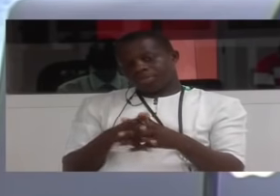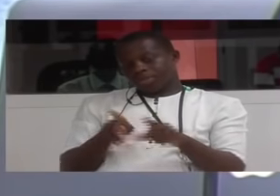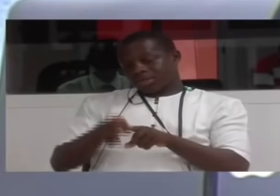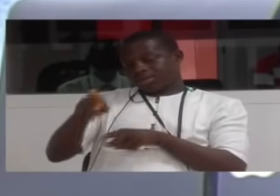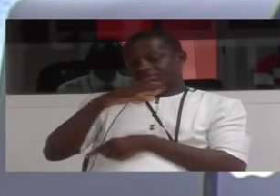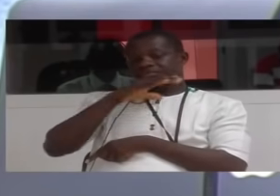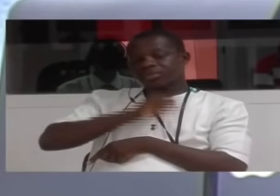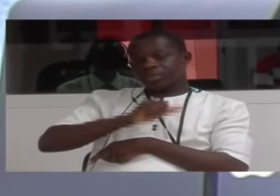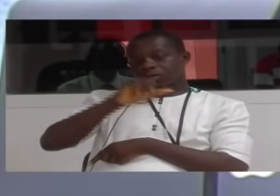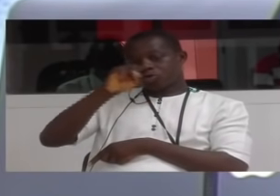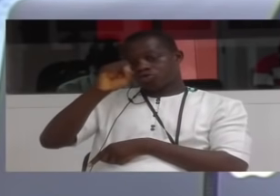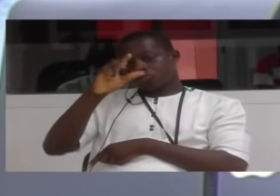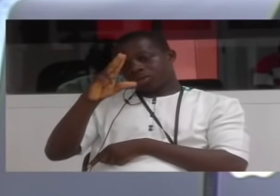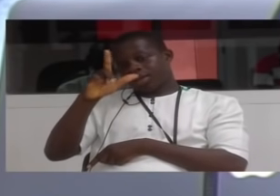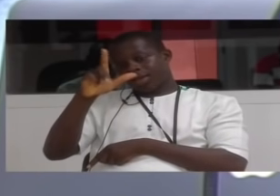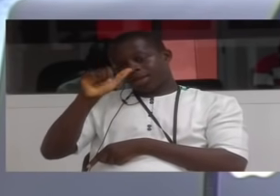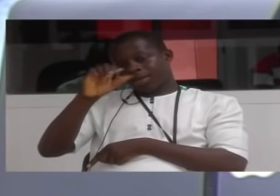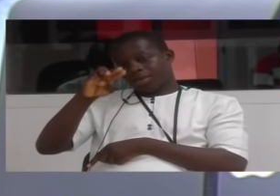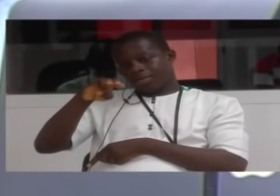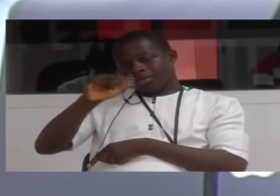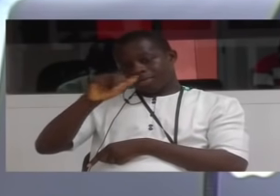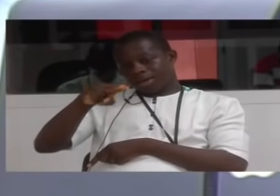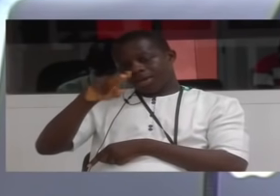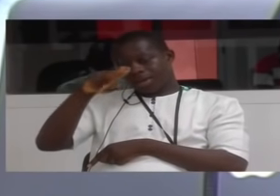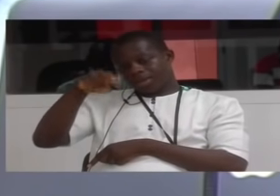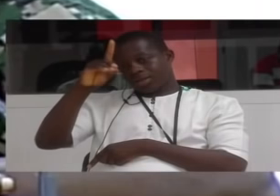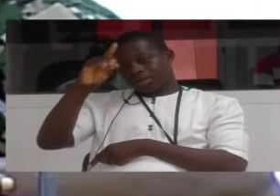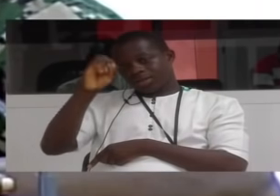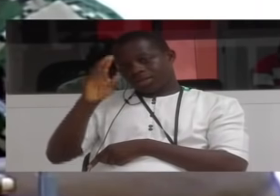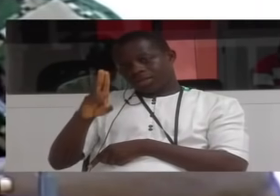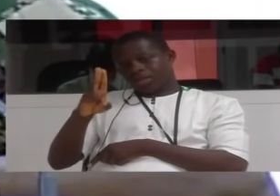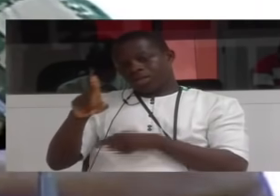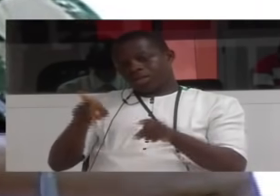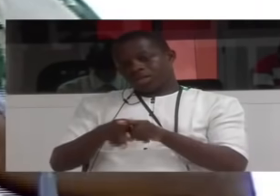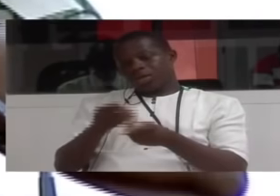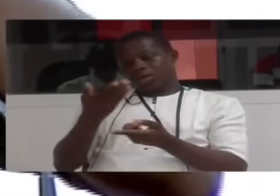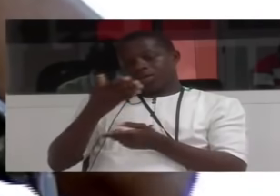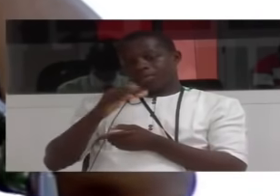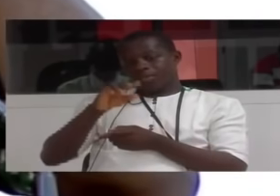Suleiman Ndaw and Mr. Mahawacha. Ñoy nekk Mr. Suleiman Ndaw ak Mr. Mahawacha.